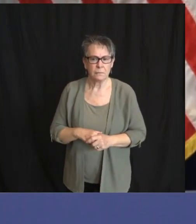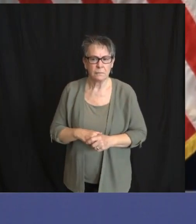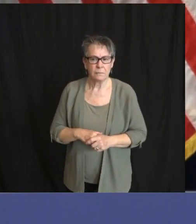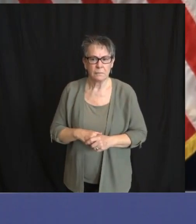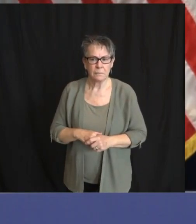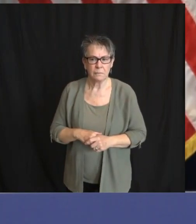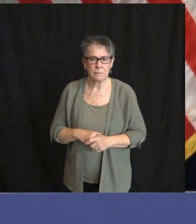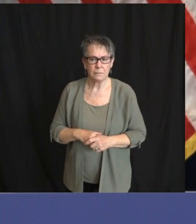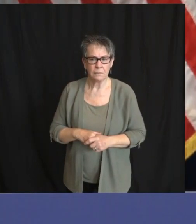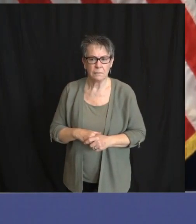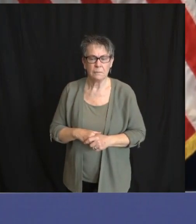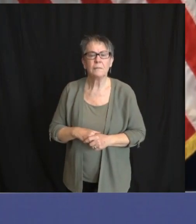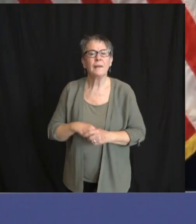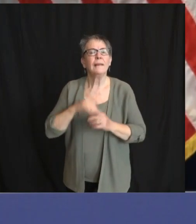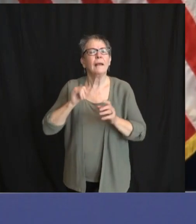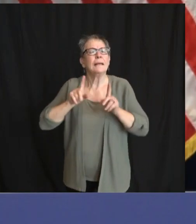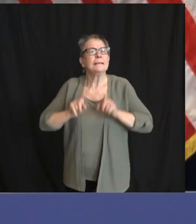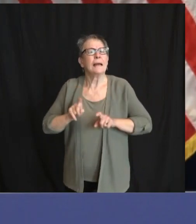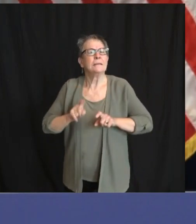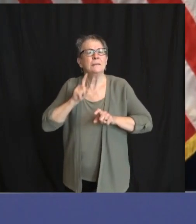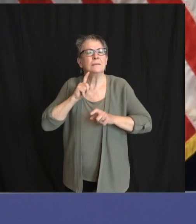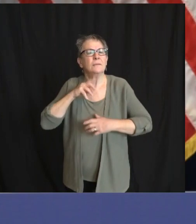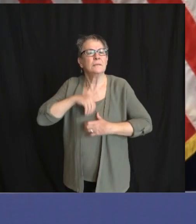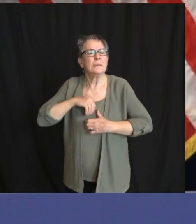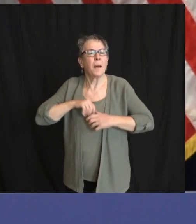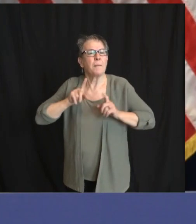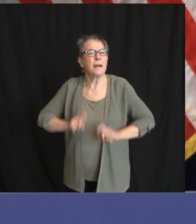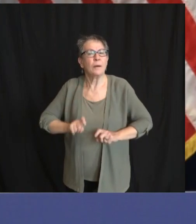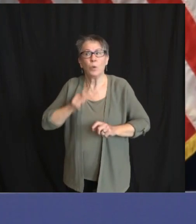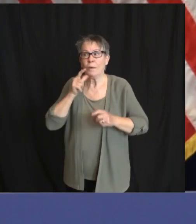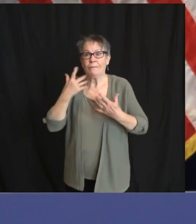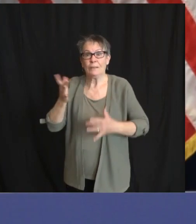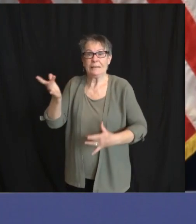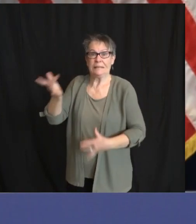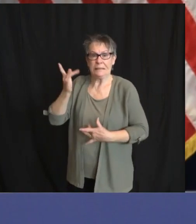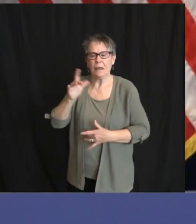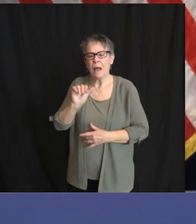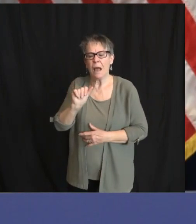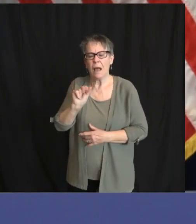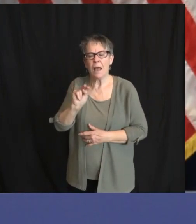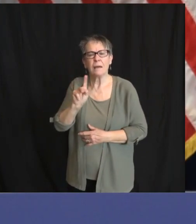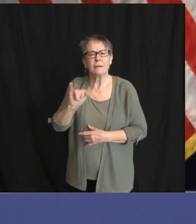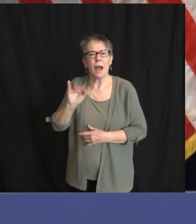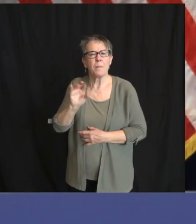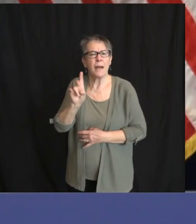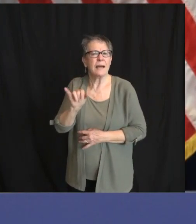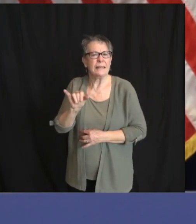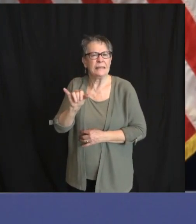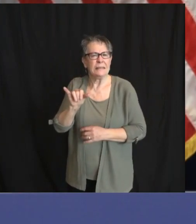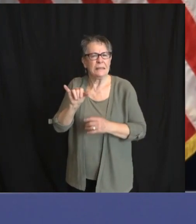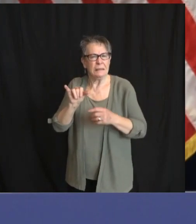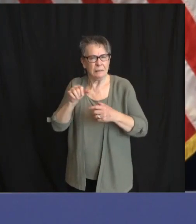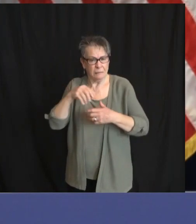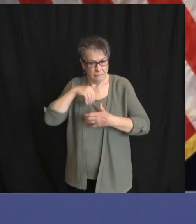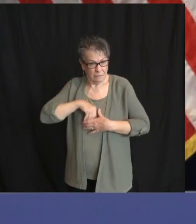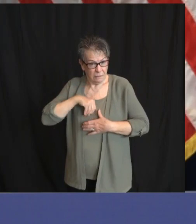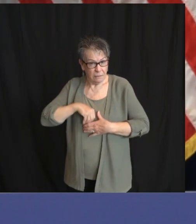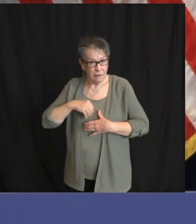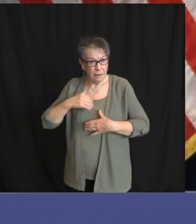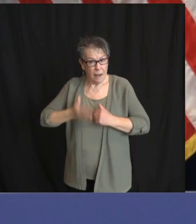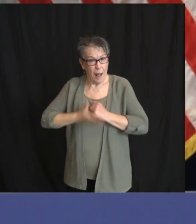many parts of the country, including New York, where they now estimate 25% about of all of the people tested in New York